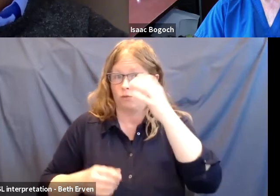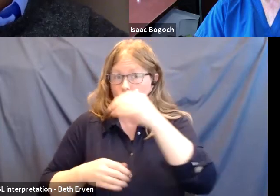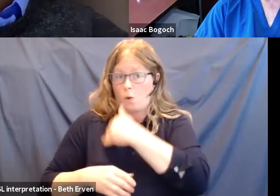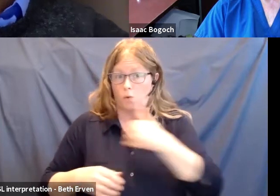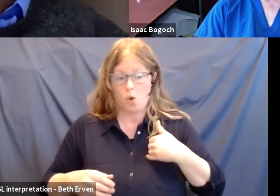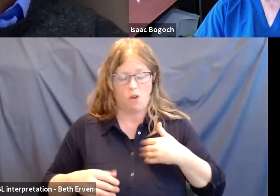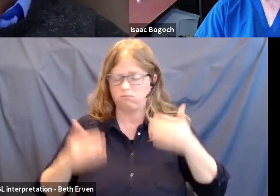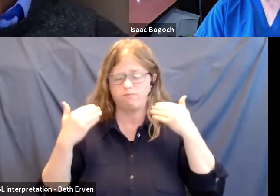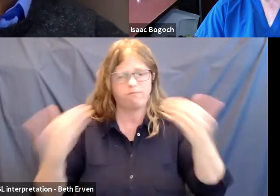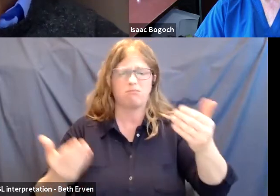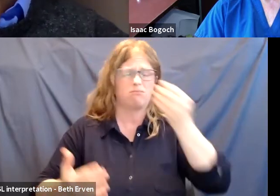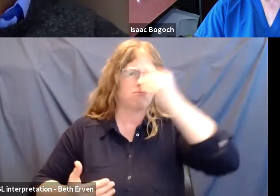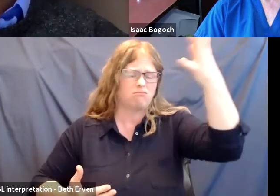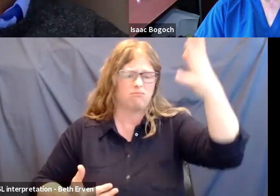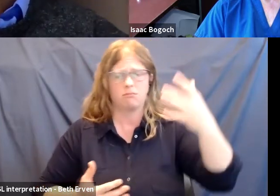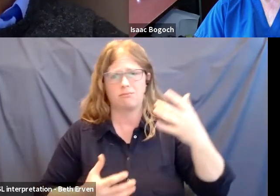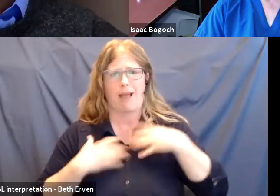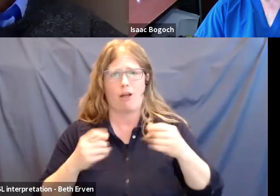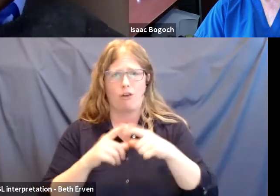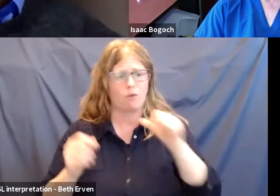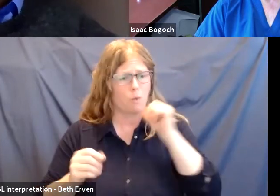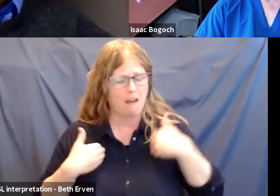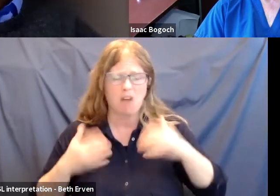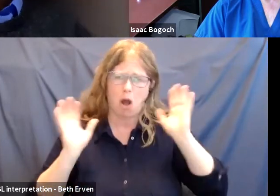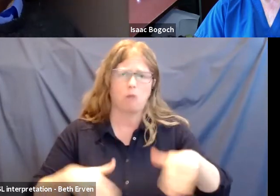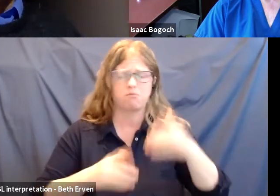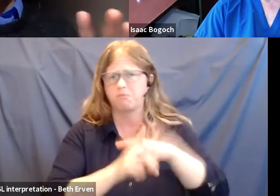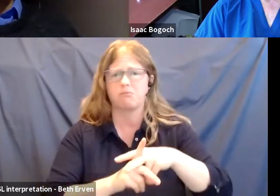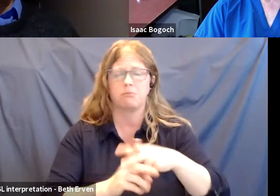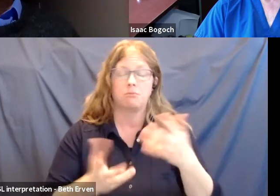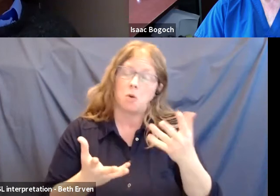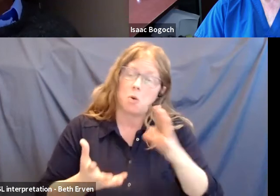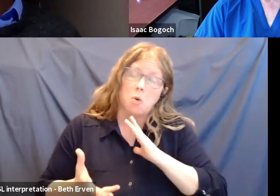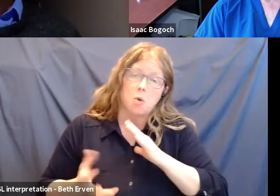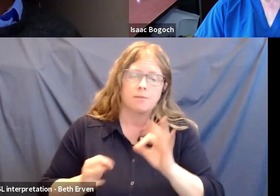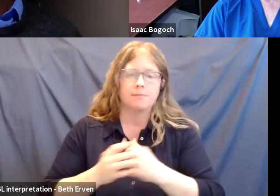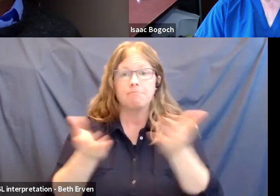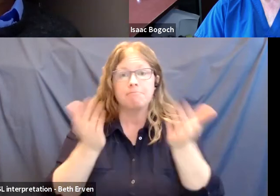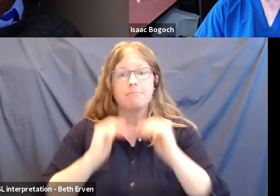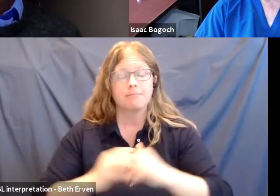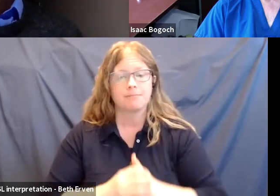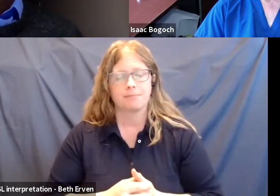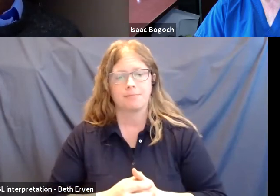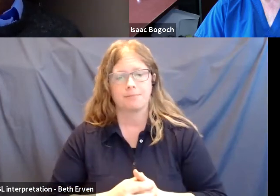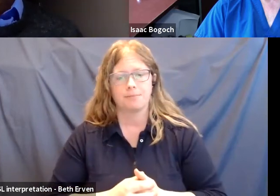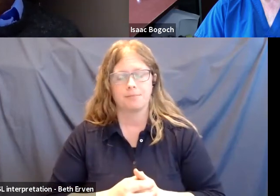for people without OHIP. It's not a mandatory screen there. So, all right, so next slide.